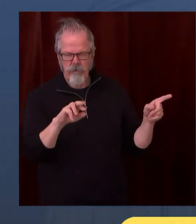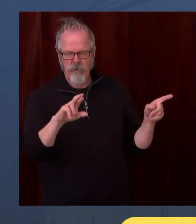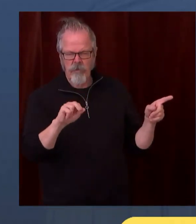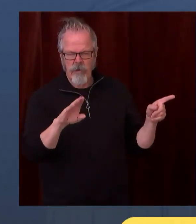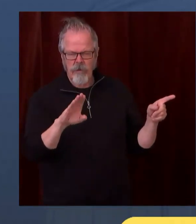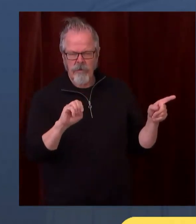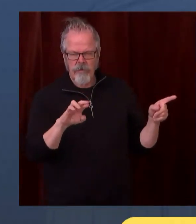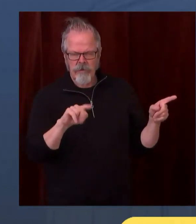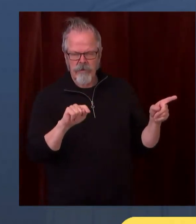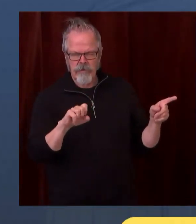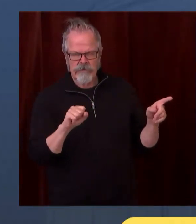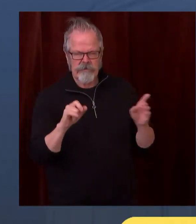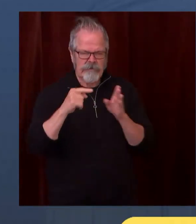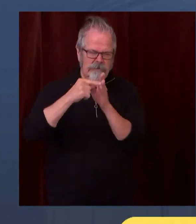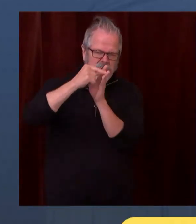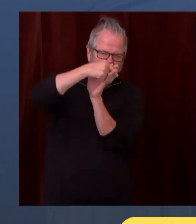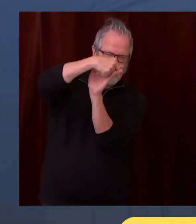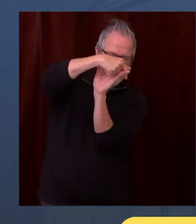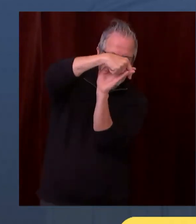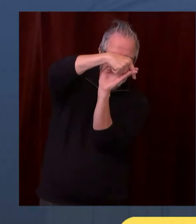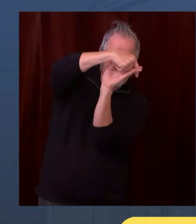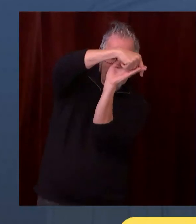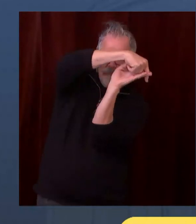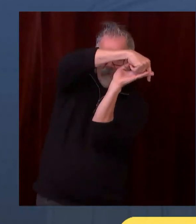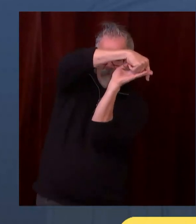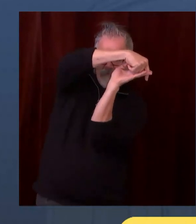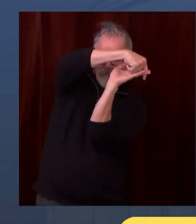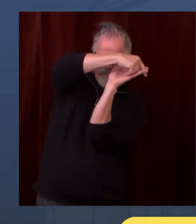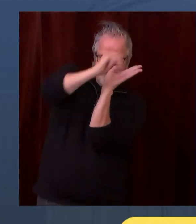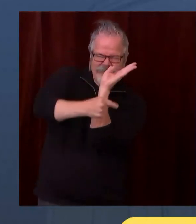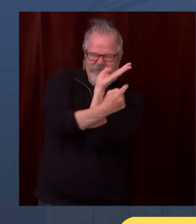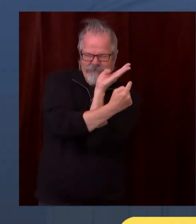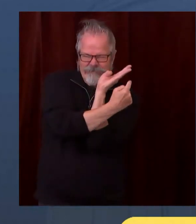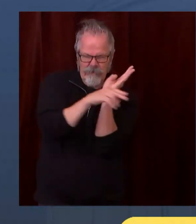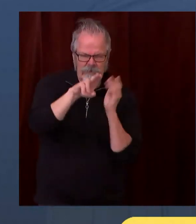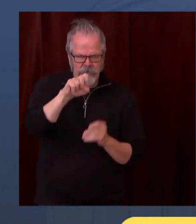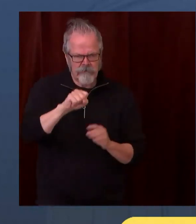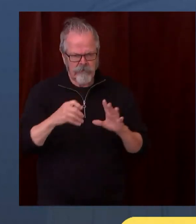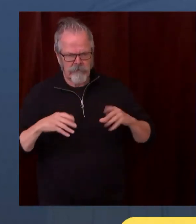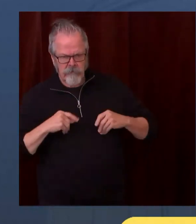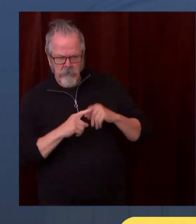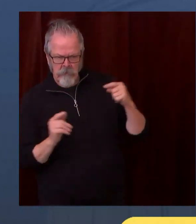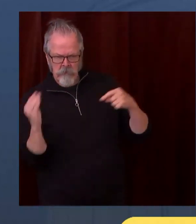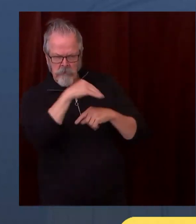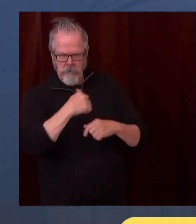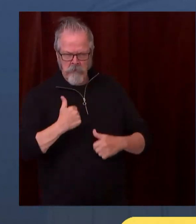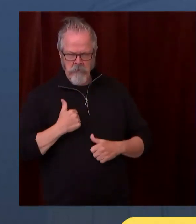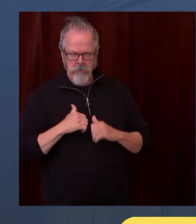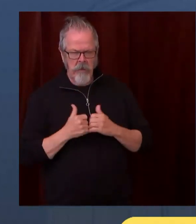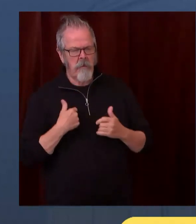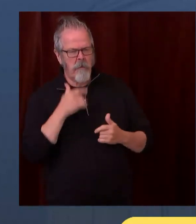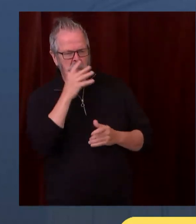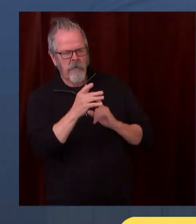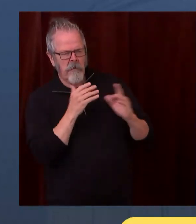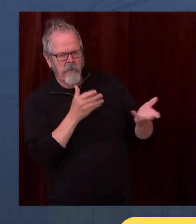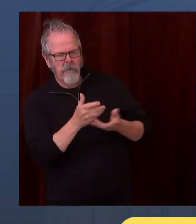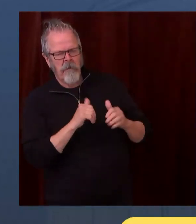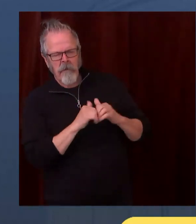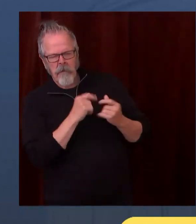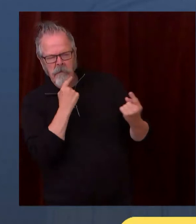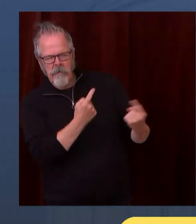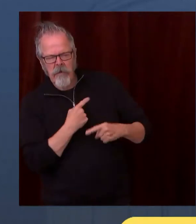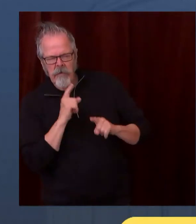was just told that our staff has talked to them. I have not done so personally. The last time I spoke to the British